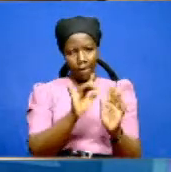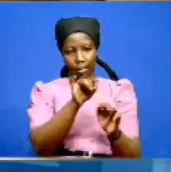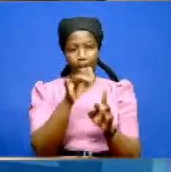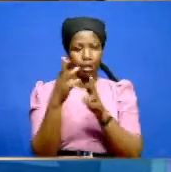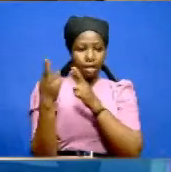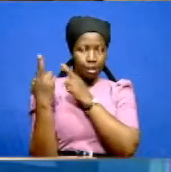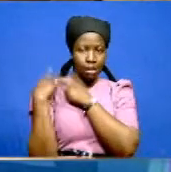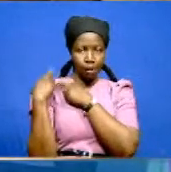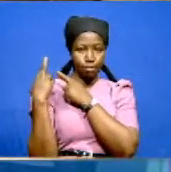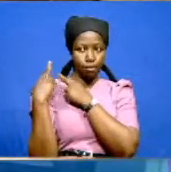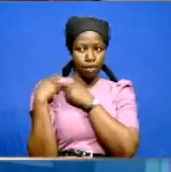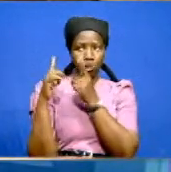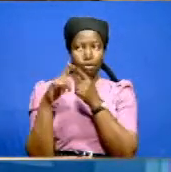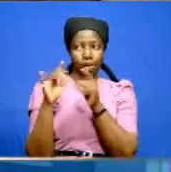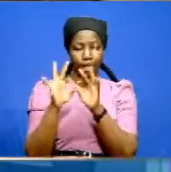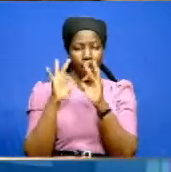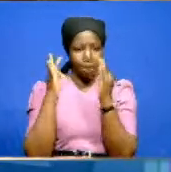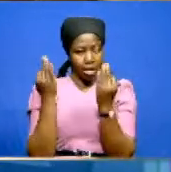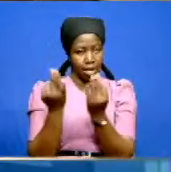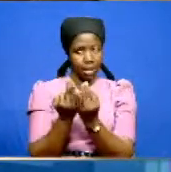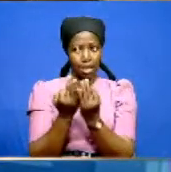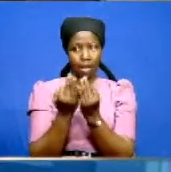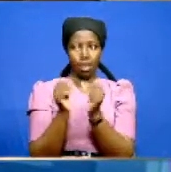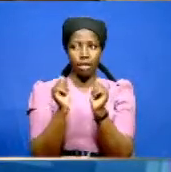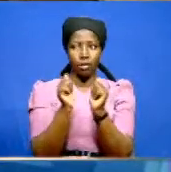responsibility to the family and